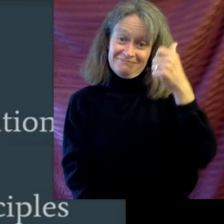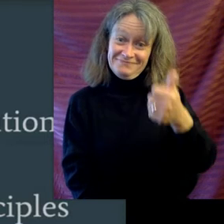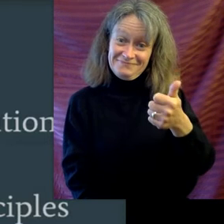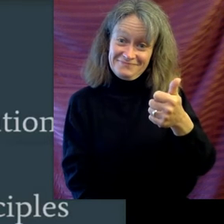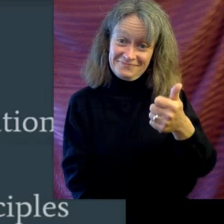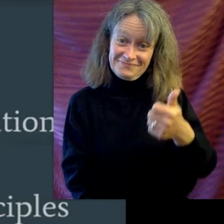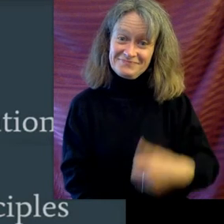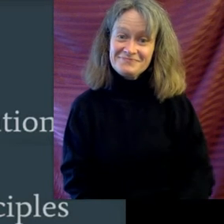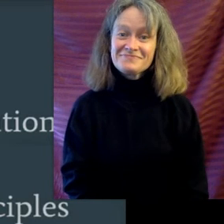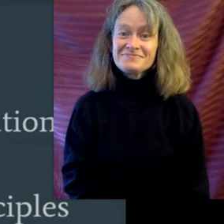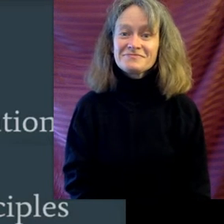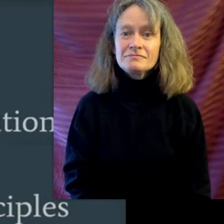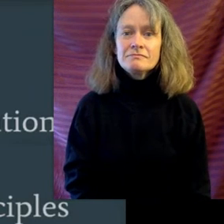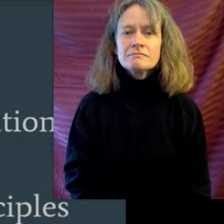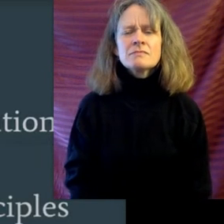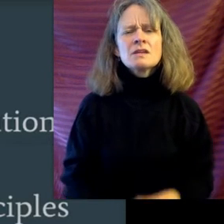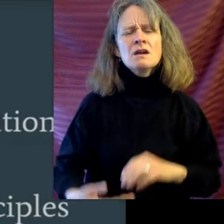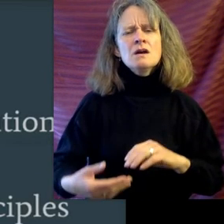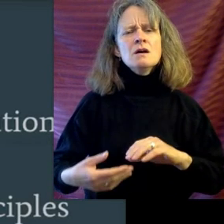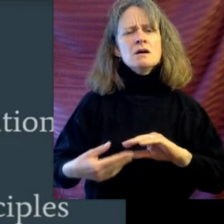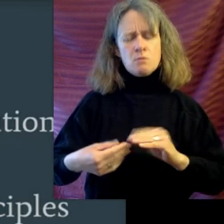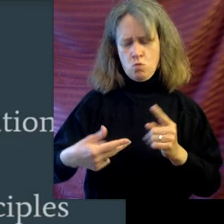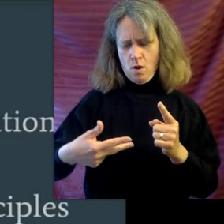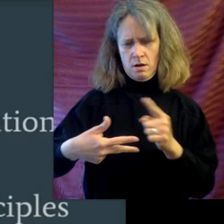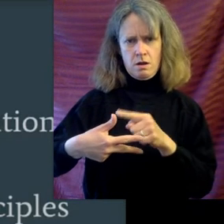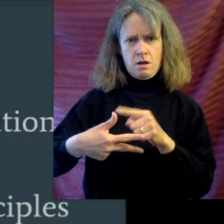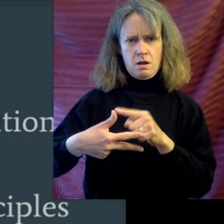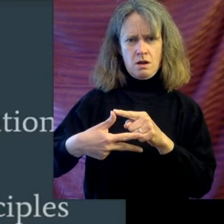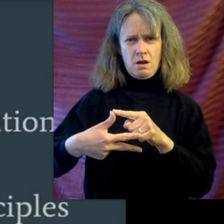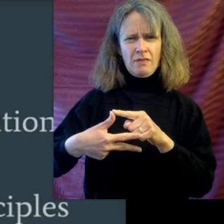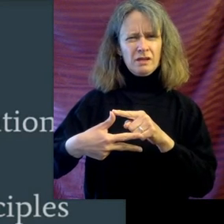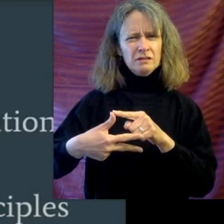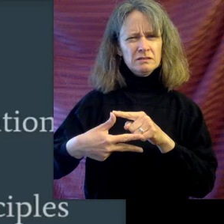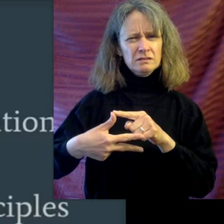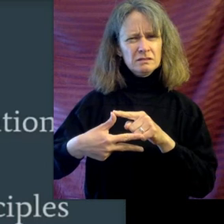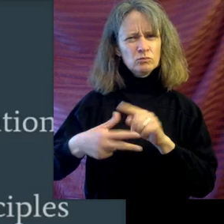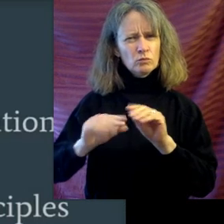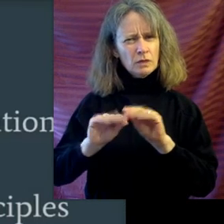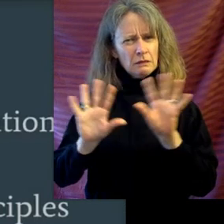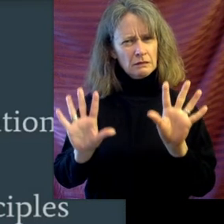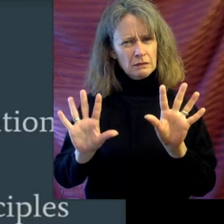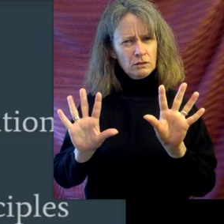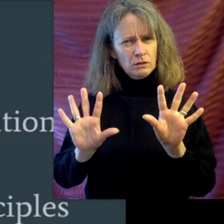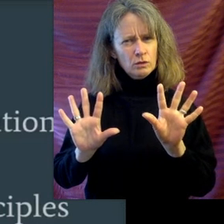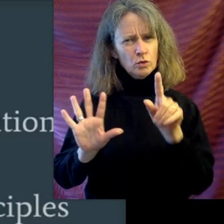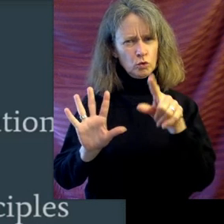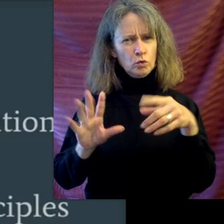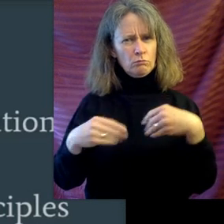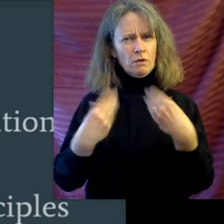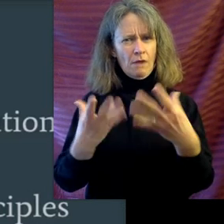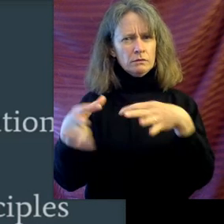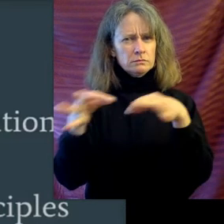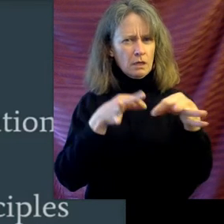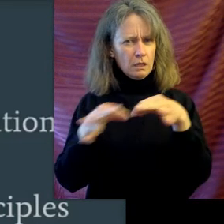So, number 1, I think, is pretty easy. Give it a definition of